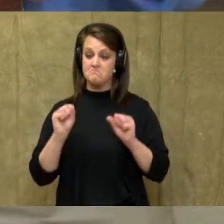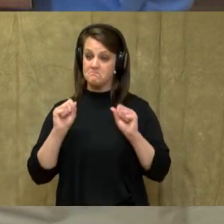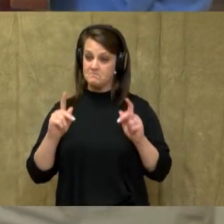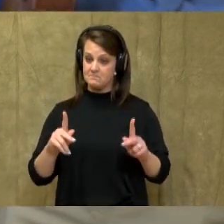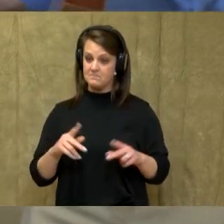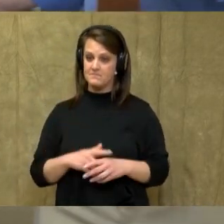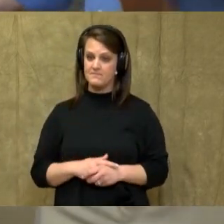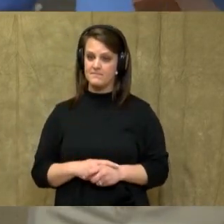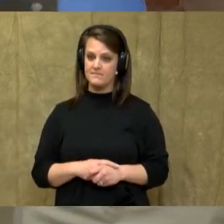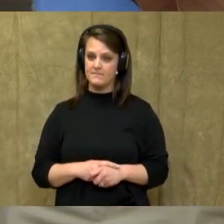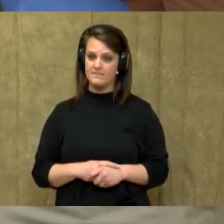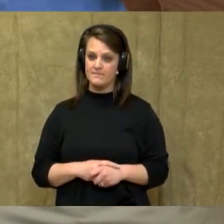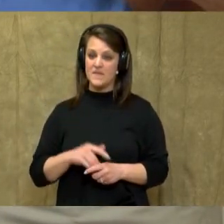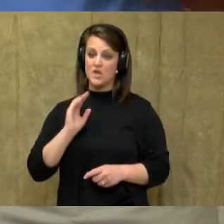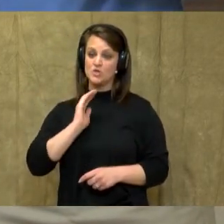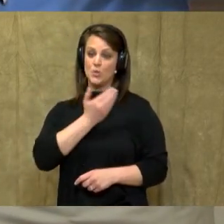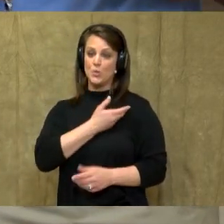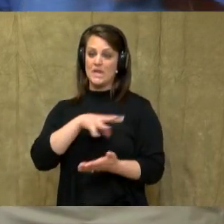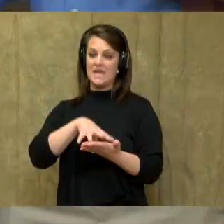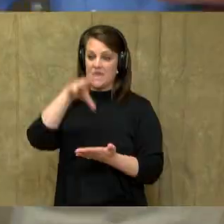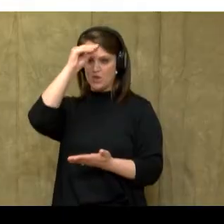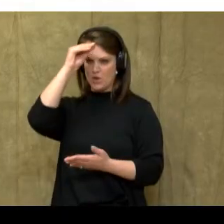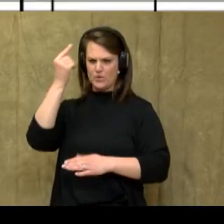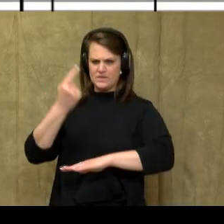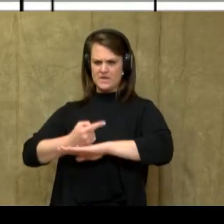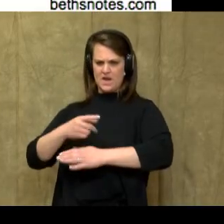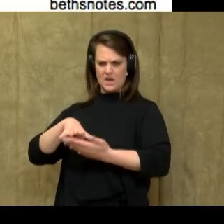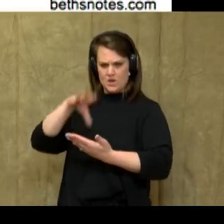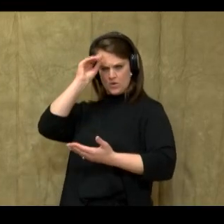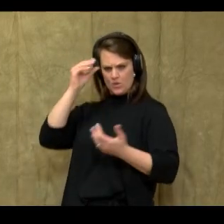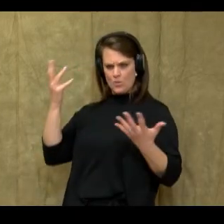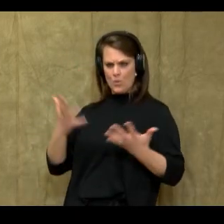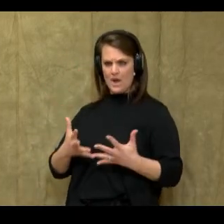right. We learned today